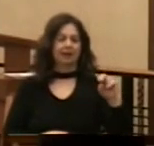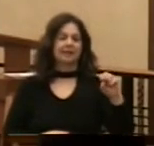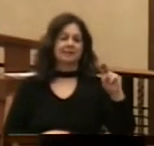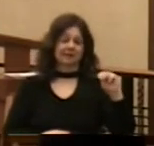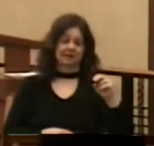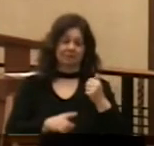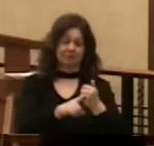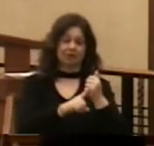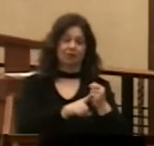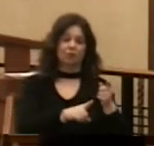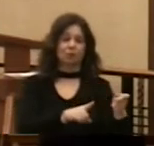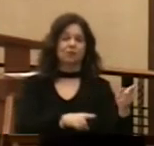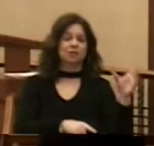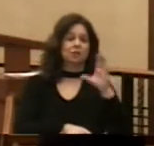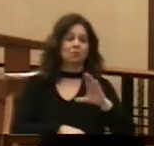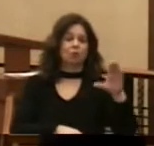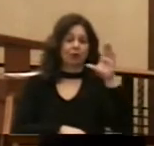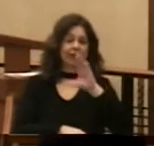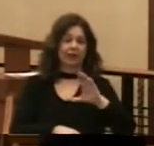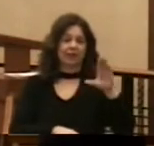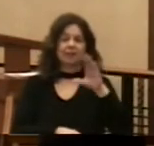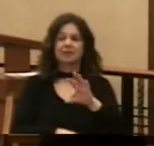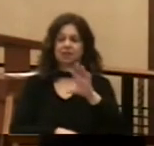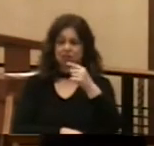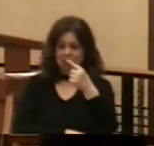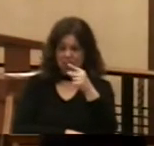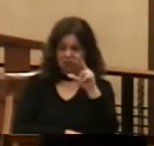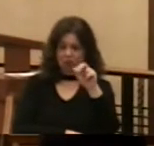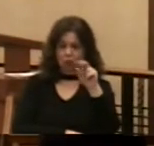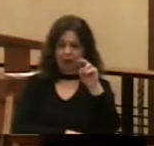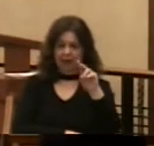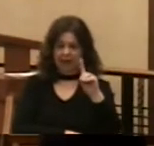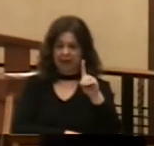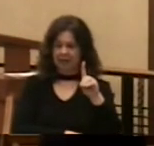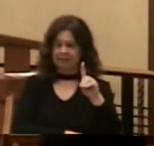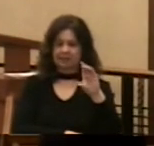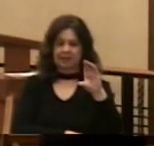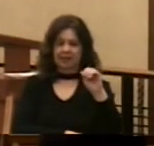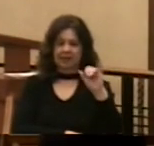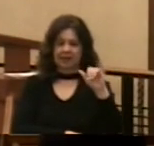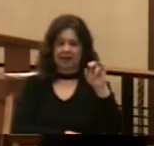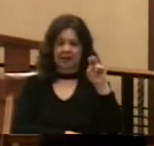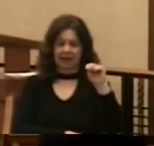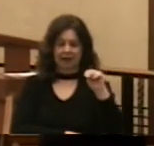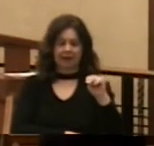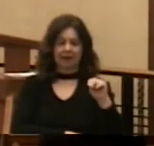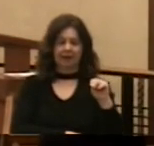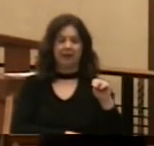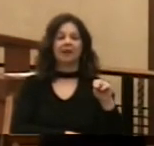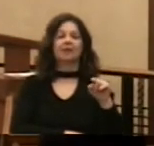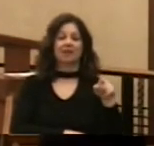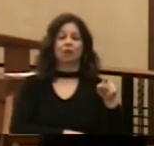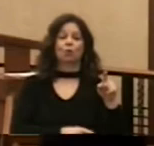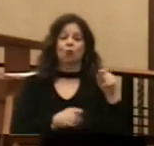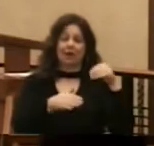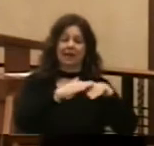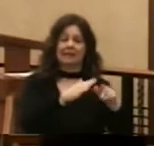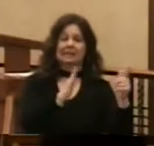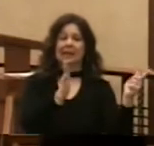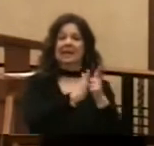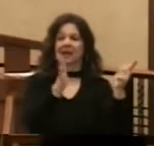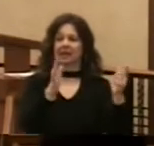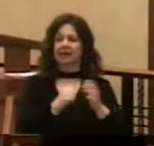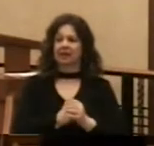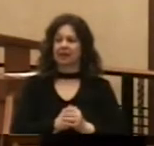illegally. He and a friend took a snowmobile to Lookout Point, where Dave Christensen planned